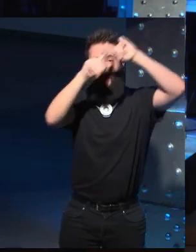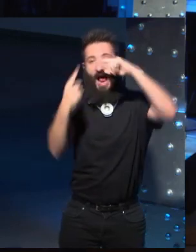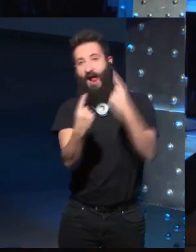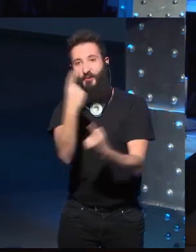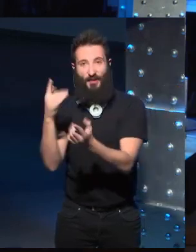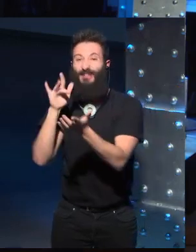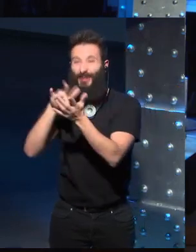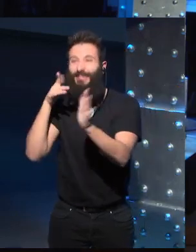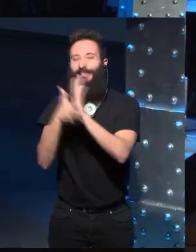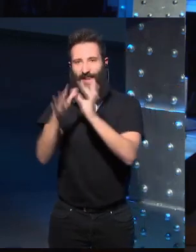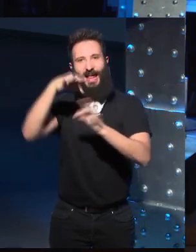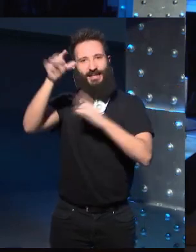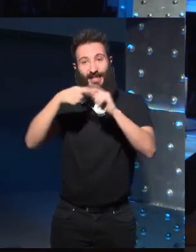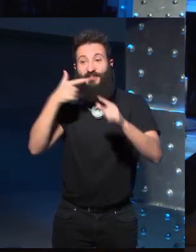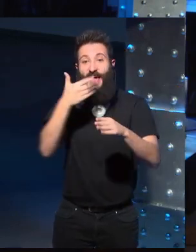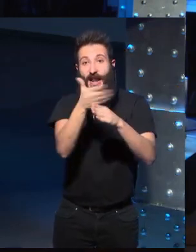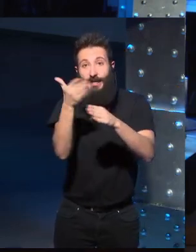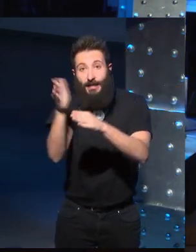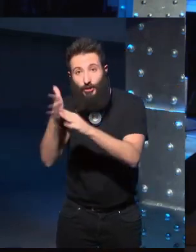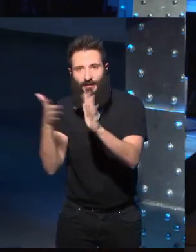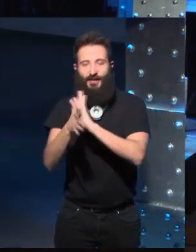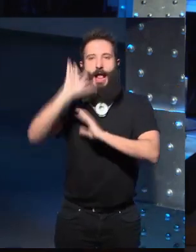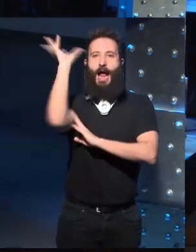stars. All the others are galaxies.